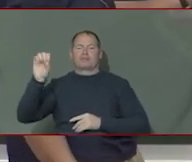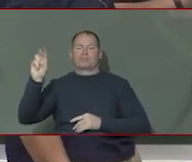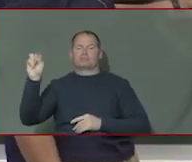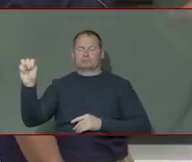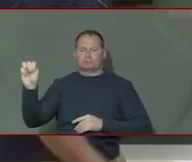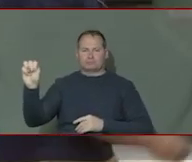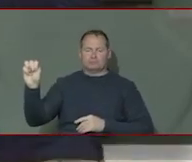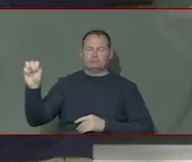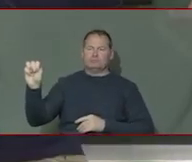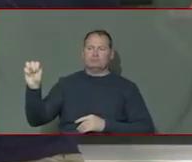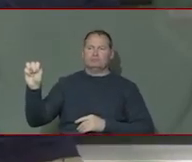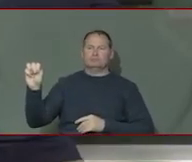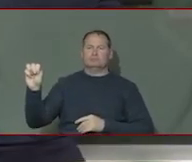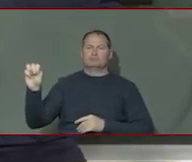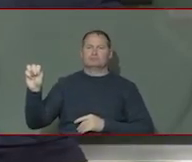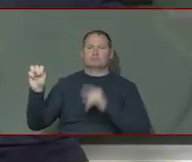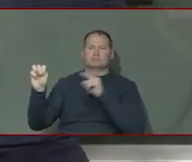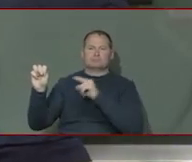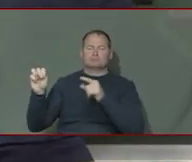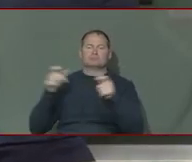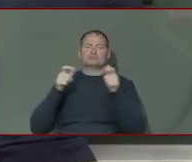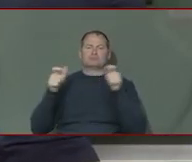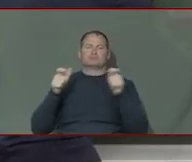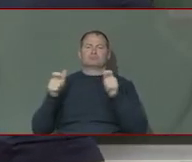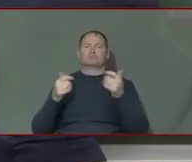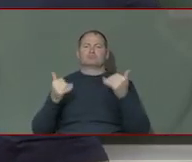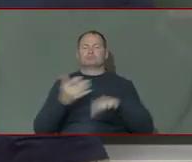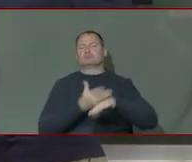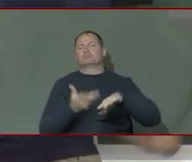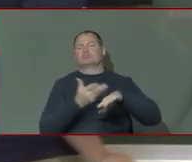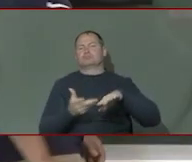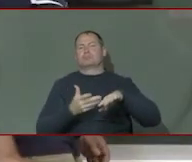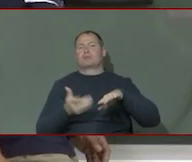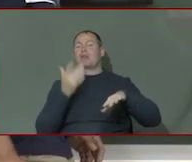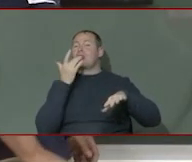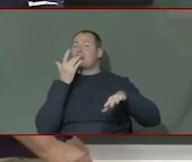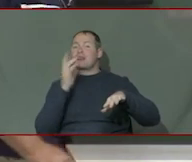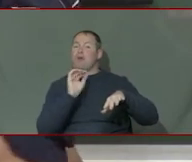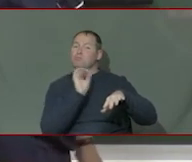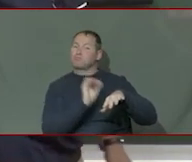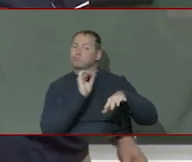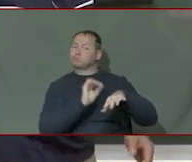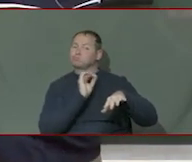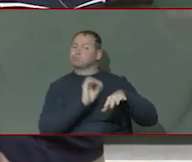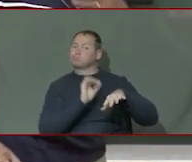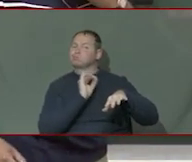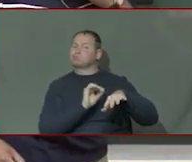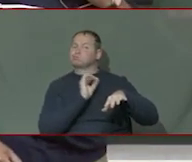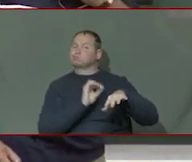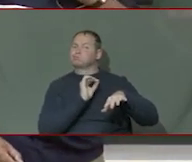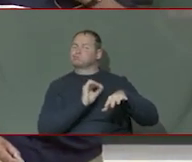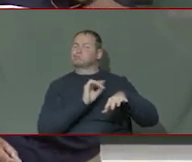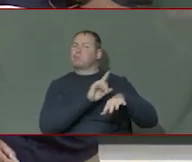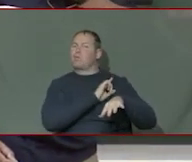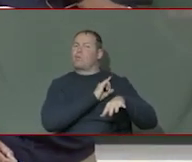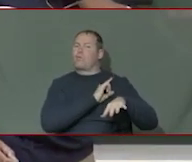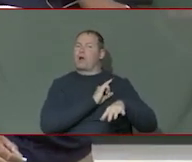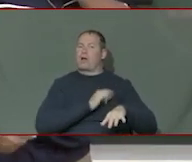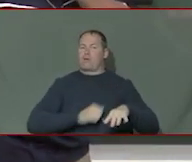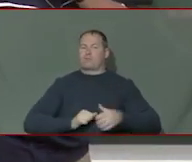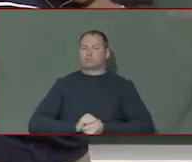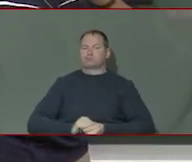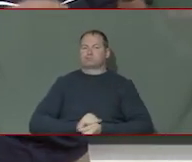now, you're in the blood. What pitches up there? The salts that you've eaten. It's in your blood now, because your stomach has digested